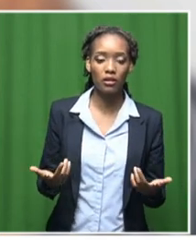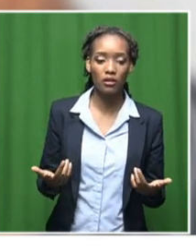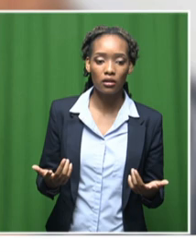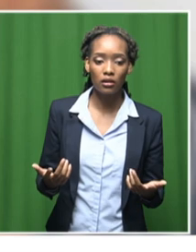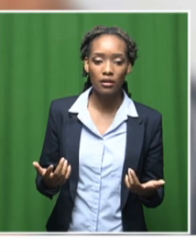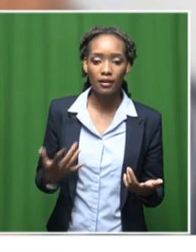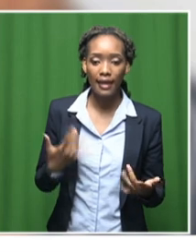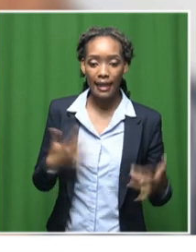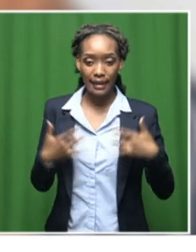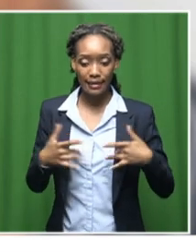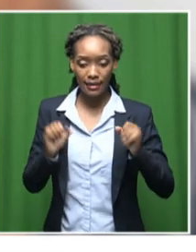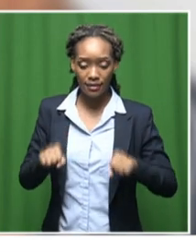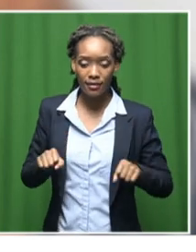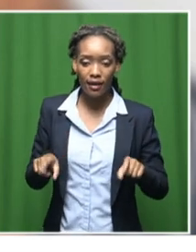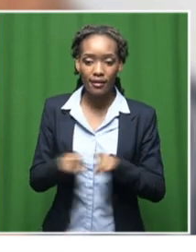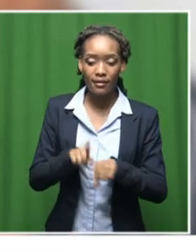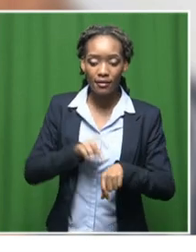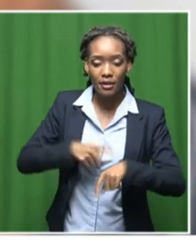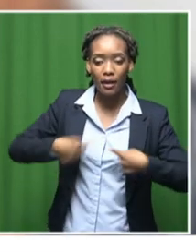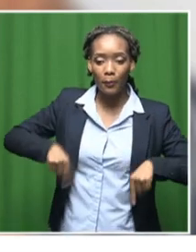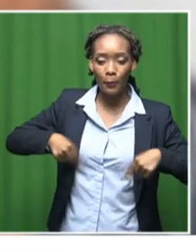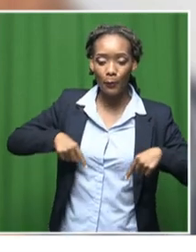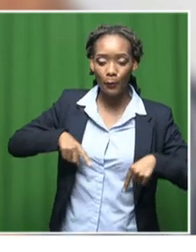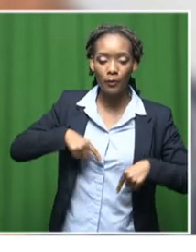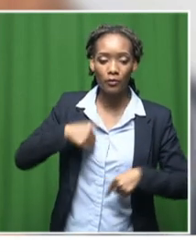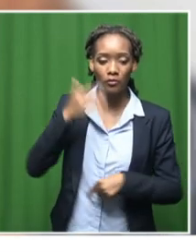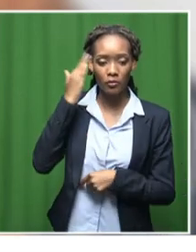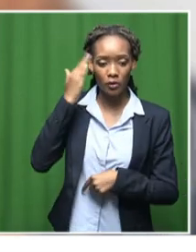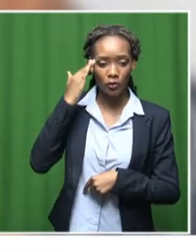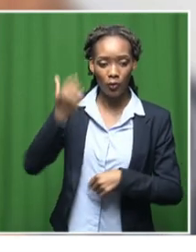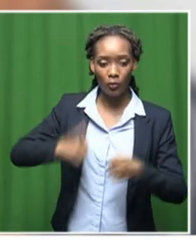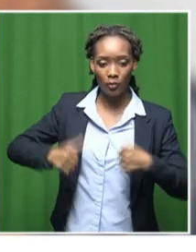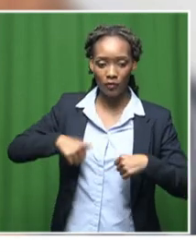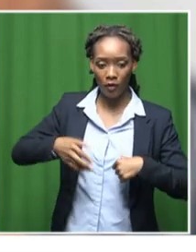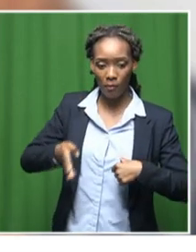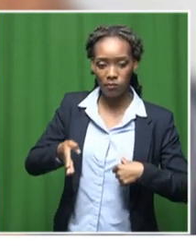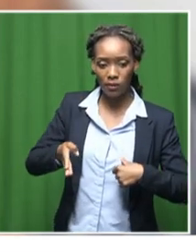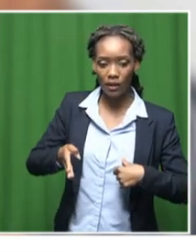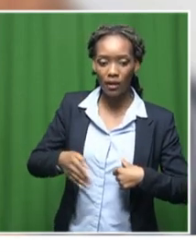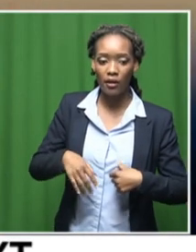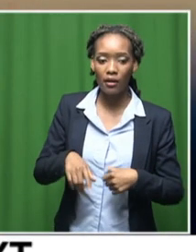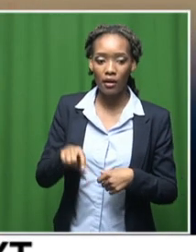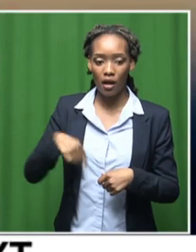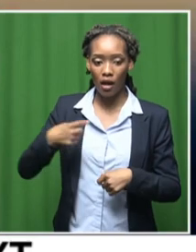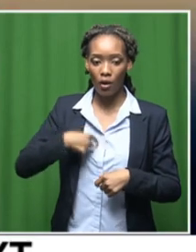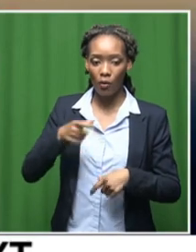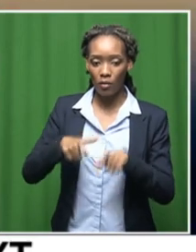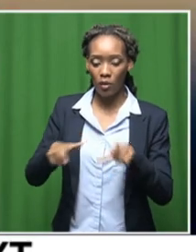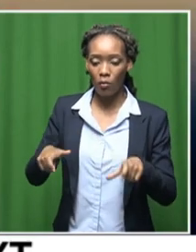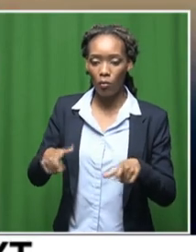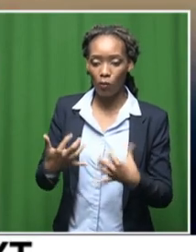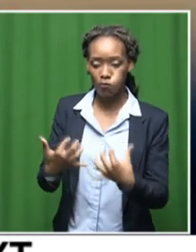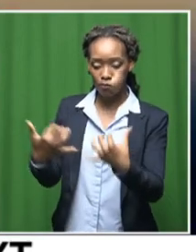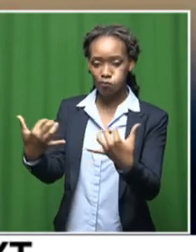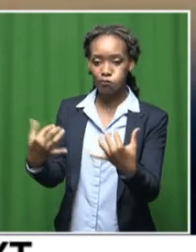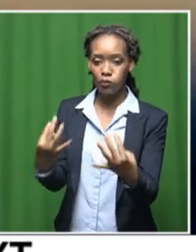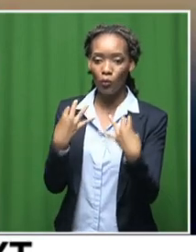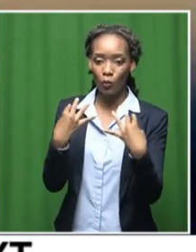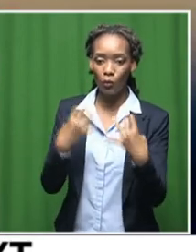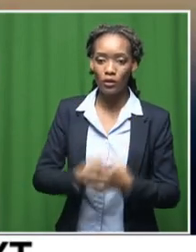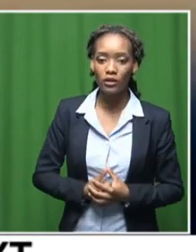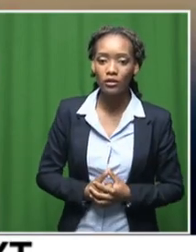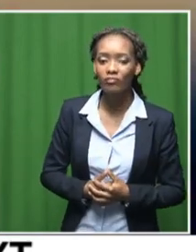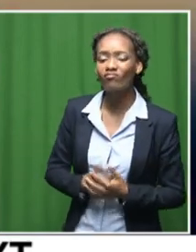to know that we're going to perform in Heidelberg in front of our own people. Mm. Theodore, every project comes with its